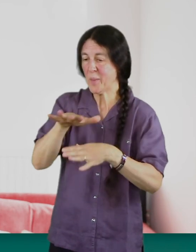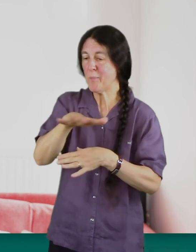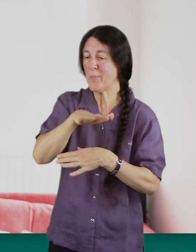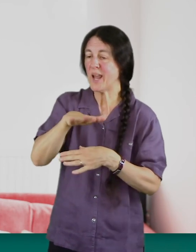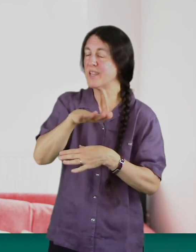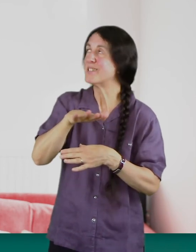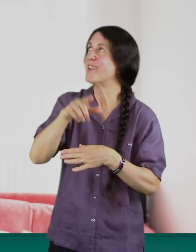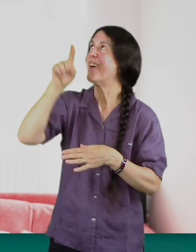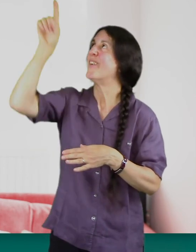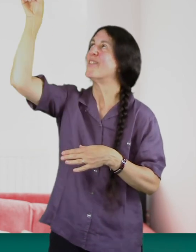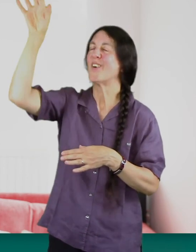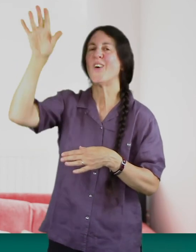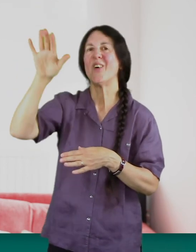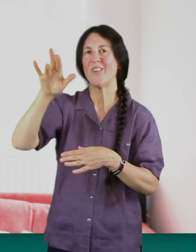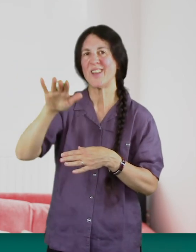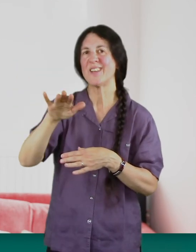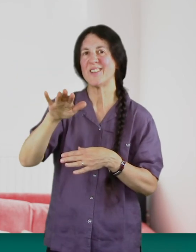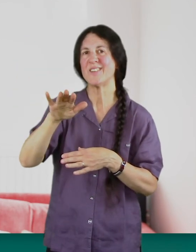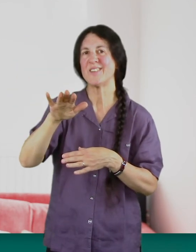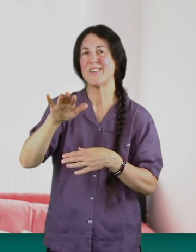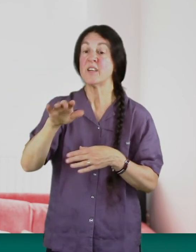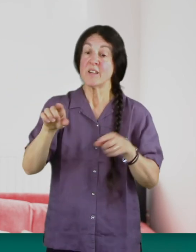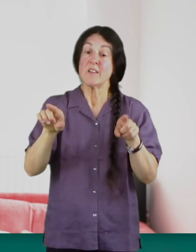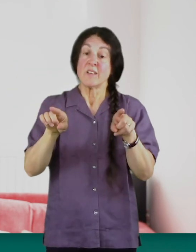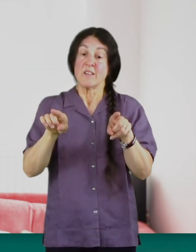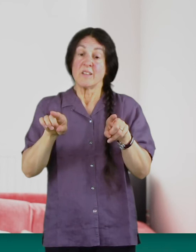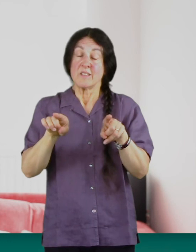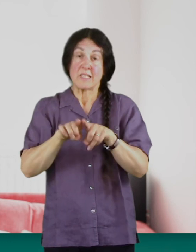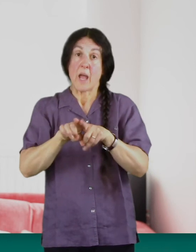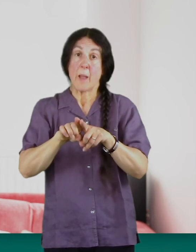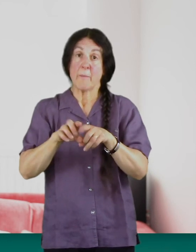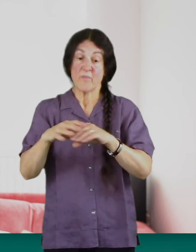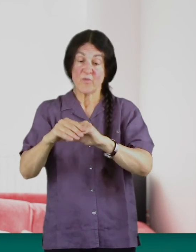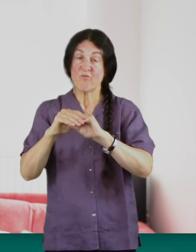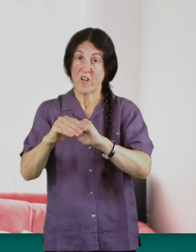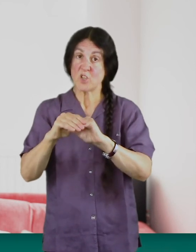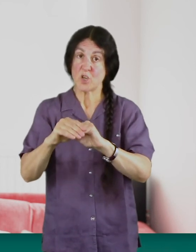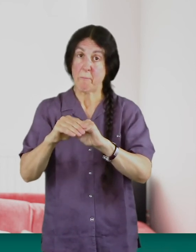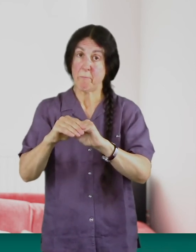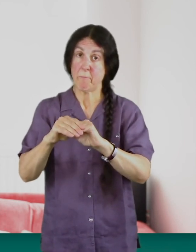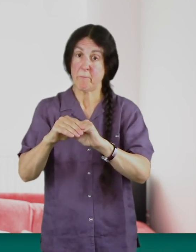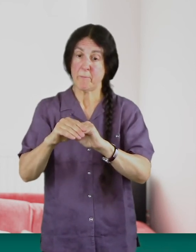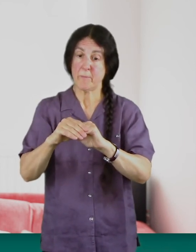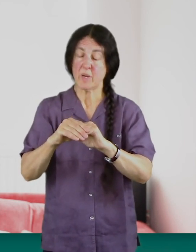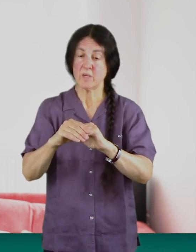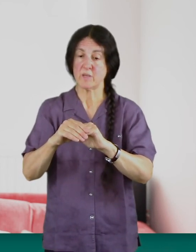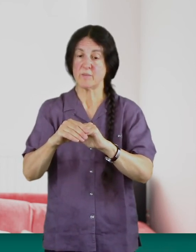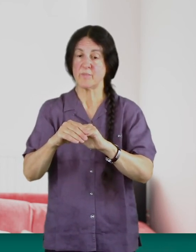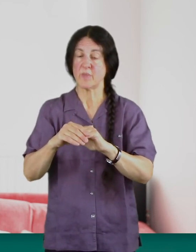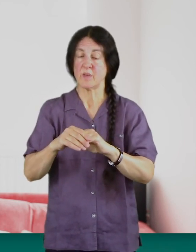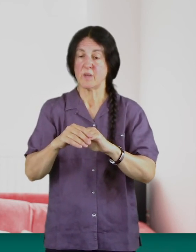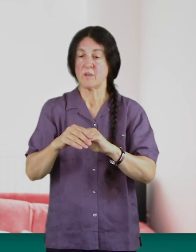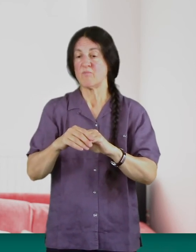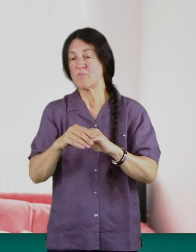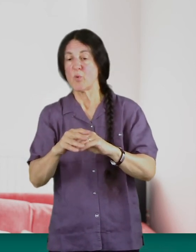The same is true for friendship. Deep and mature friendship does not mean that we keep looking each other in the